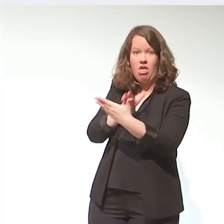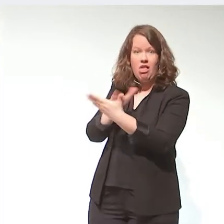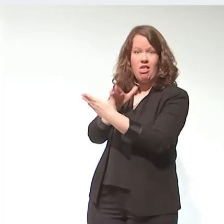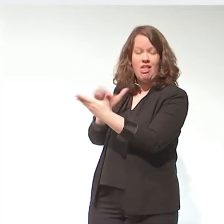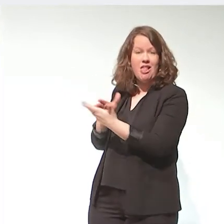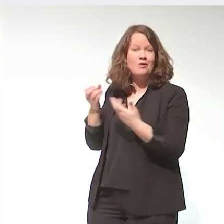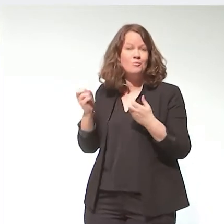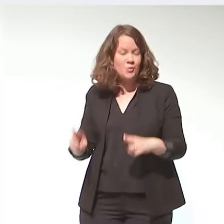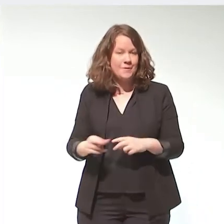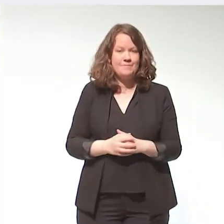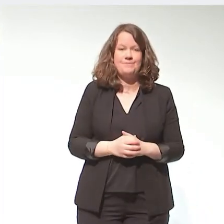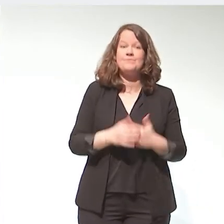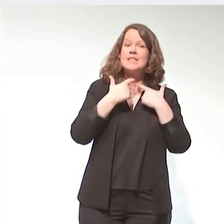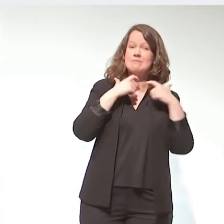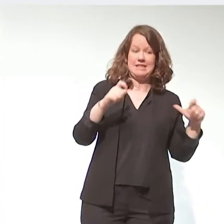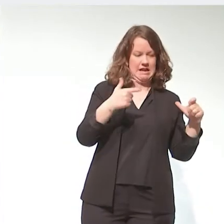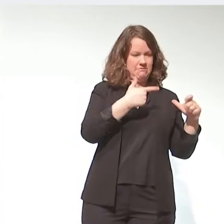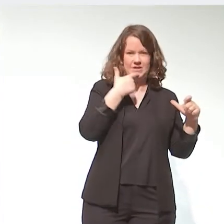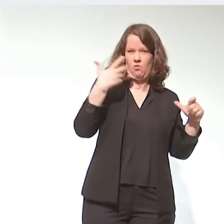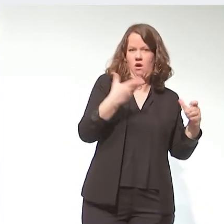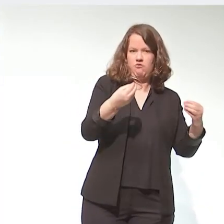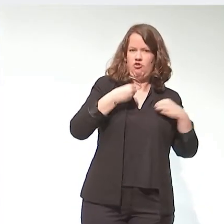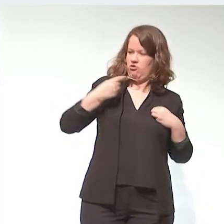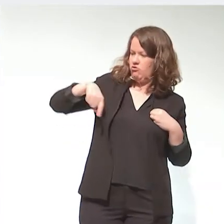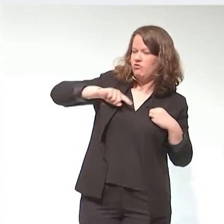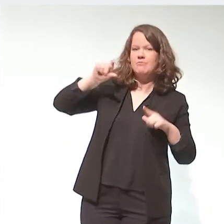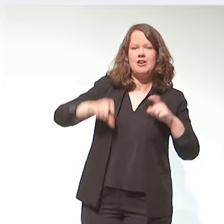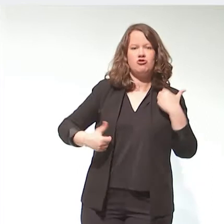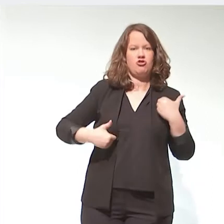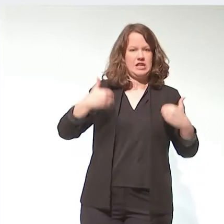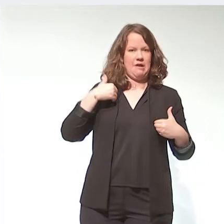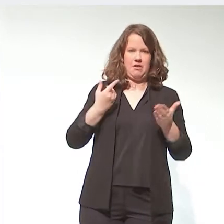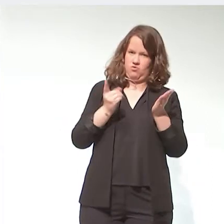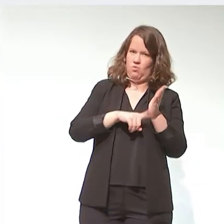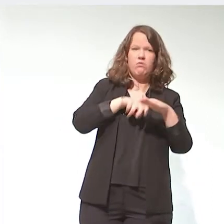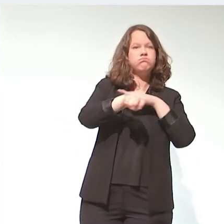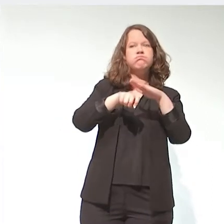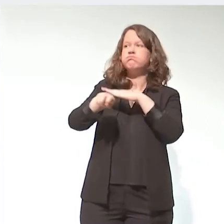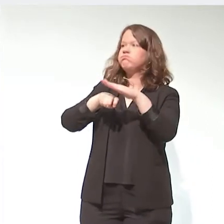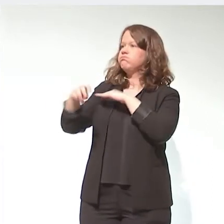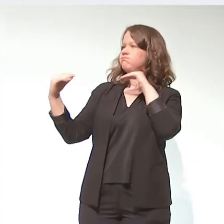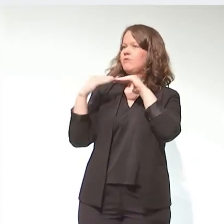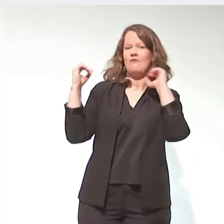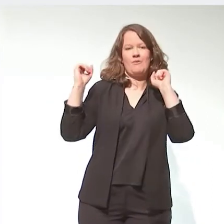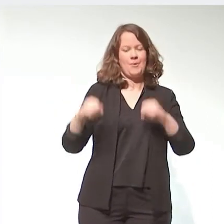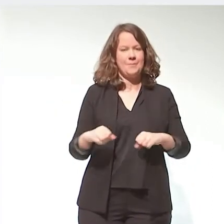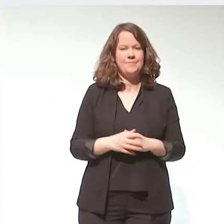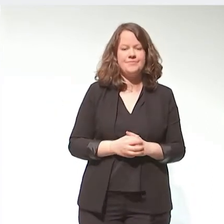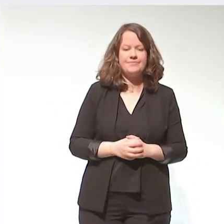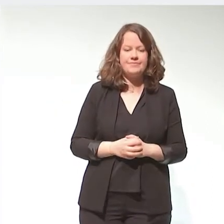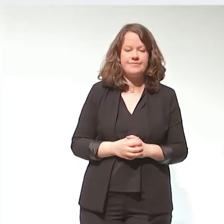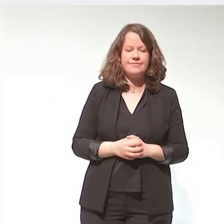basic principle which guarantees the fact that we can exercise our rights. We cannot